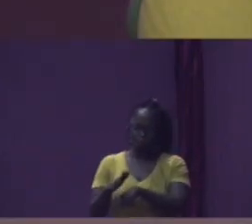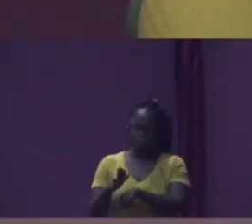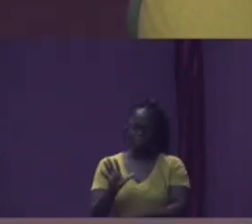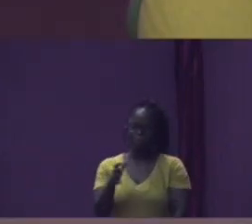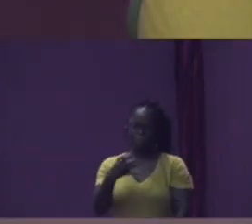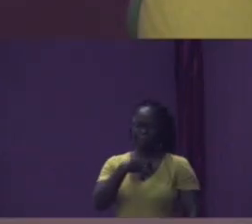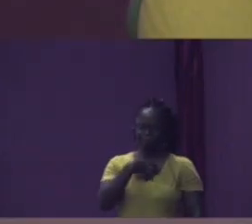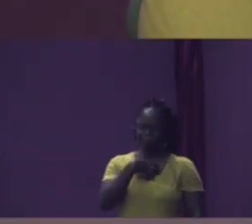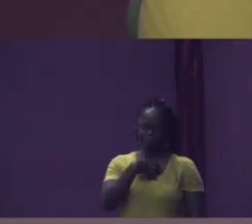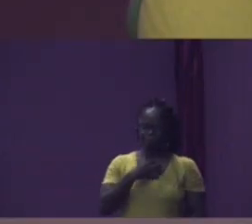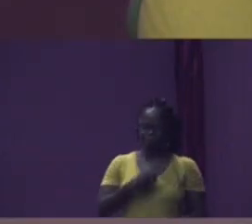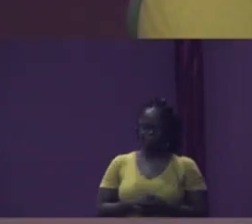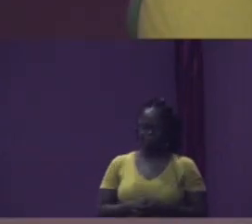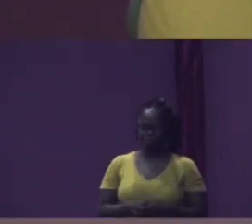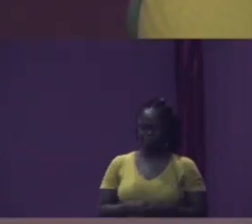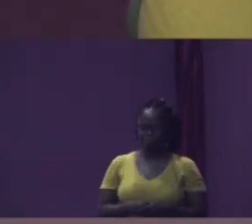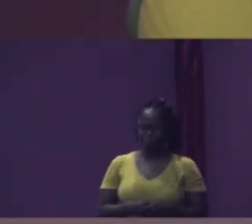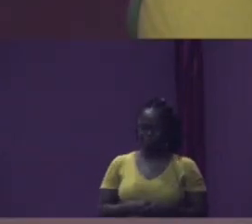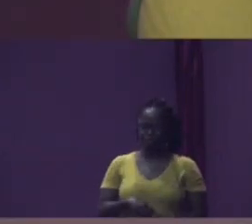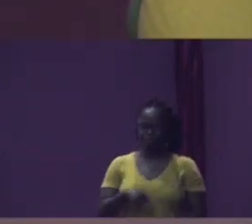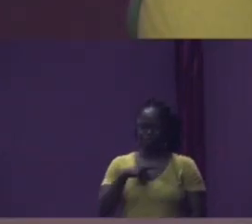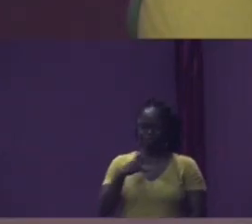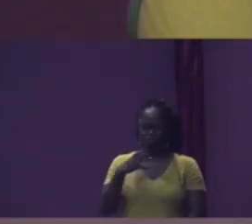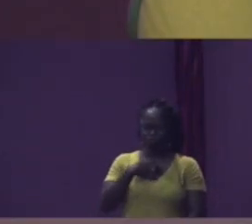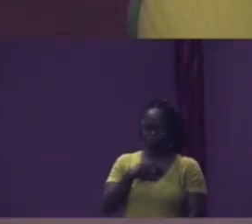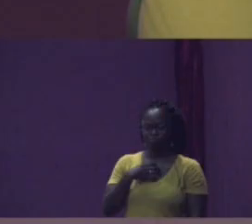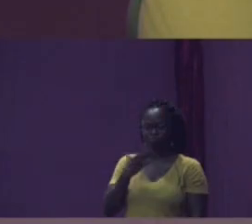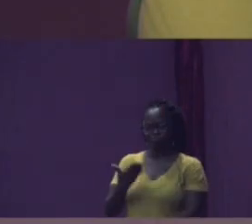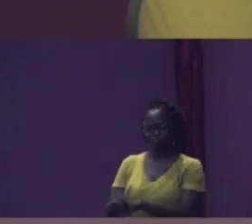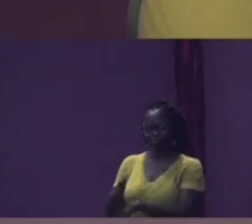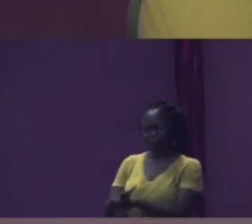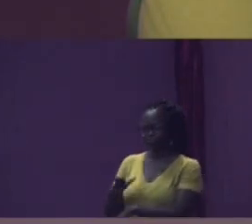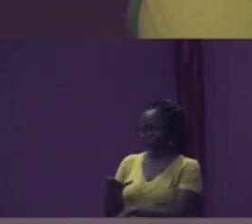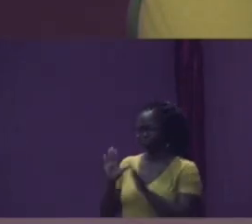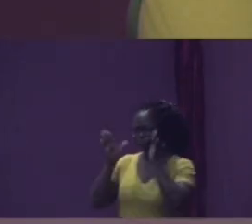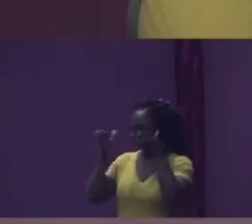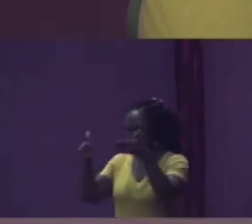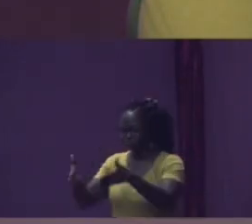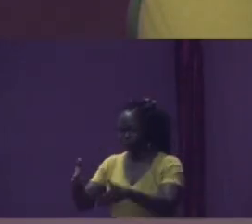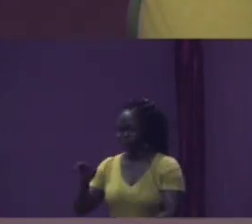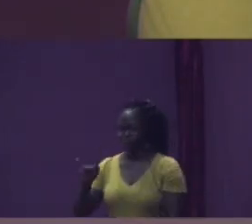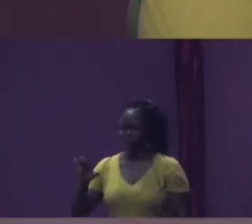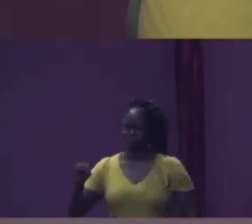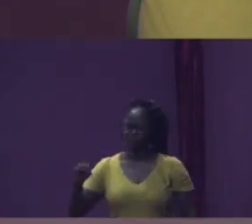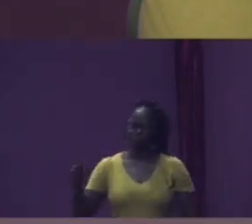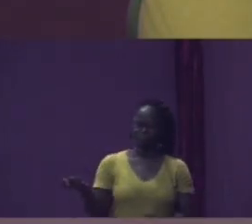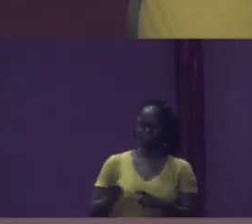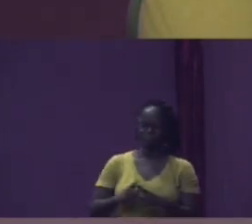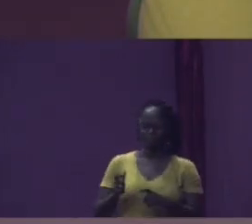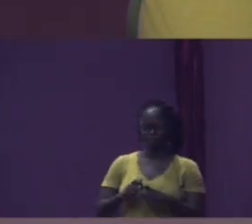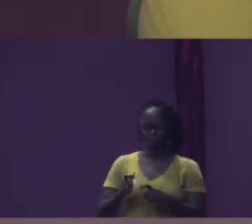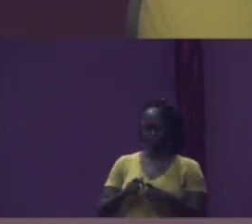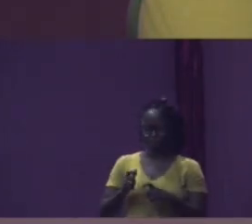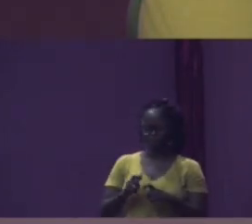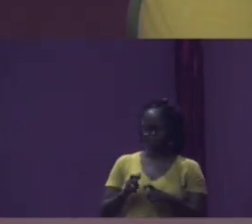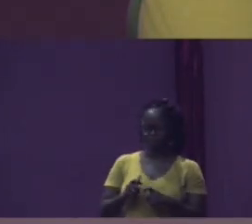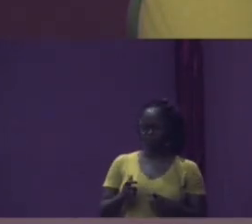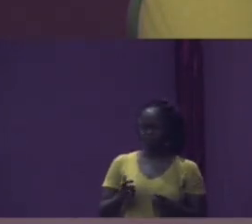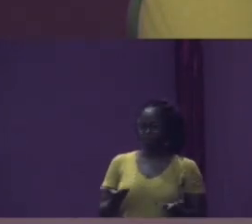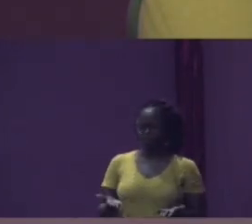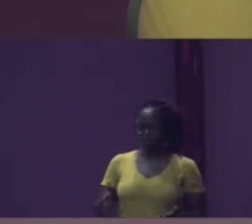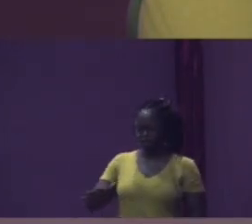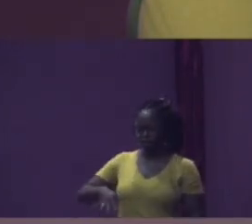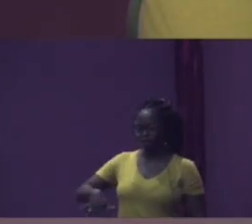find are quite good. And they do highly discourage use of traditional